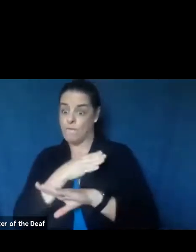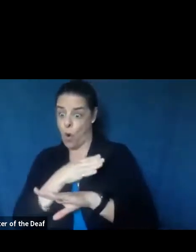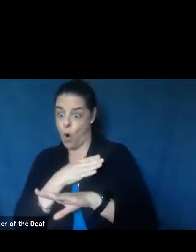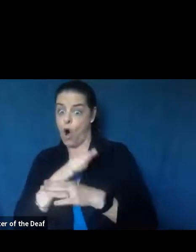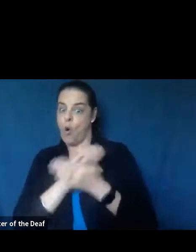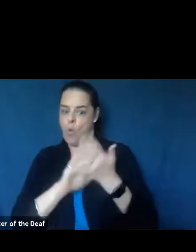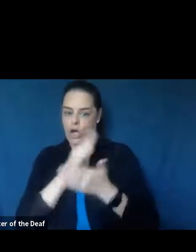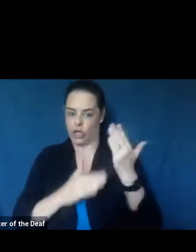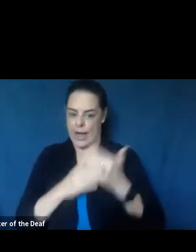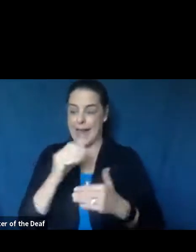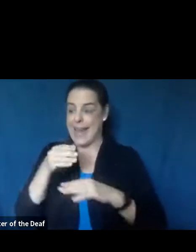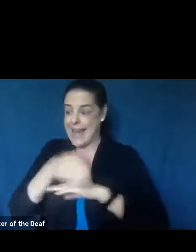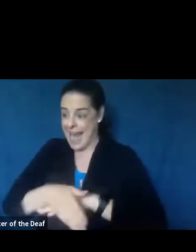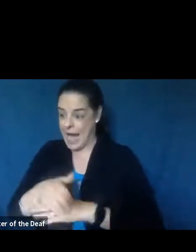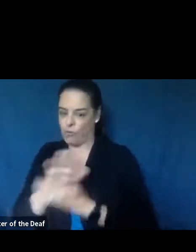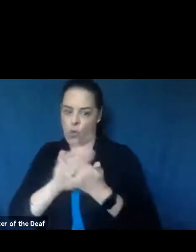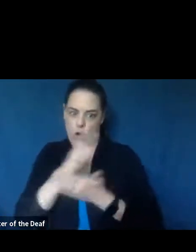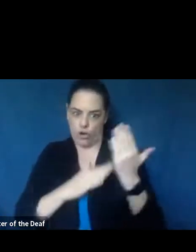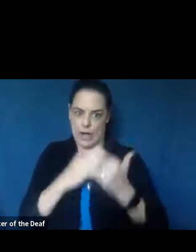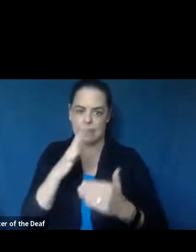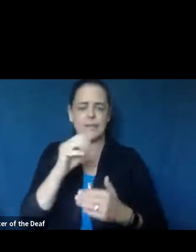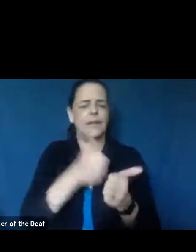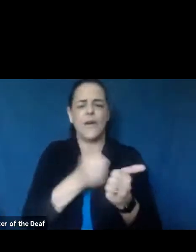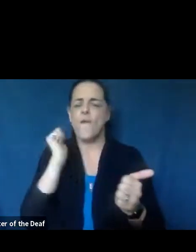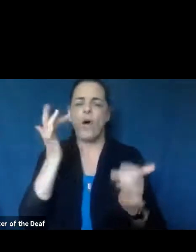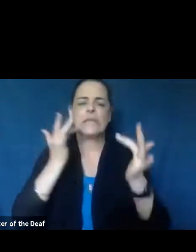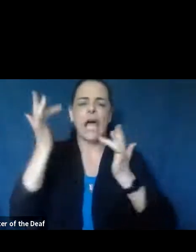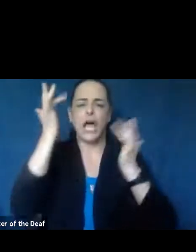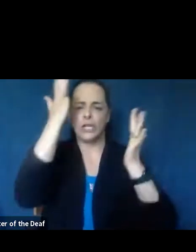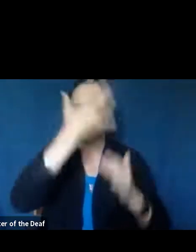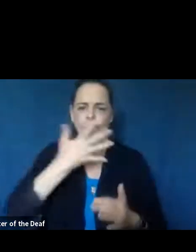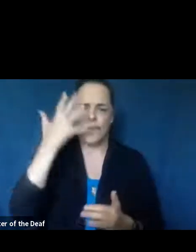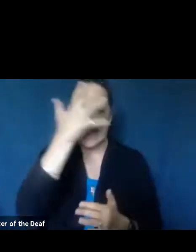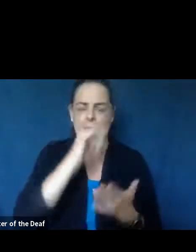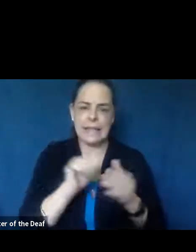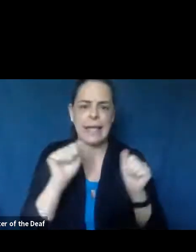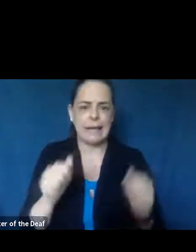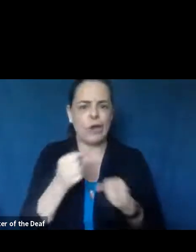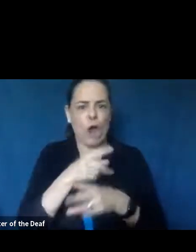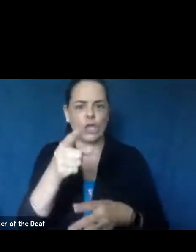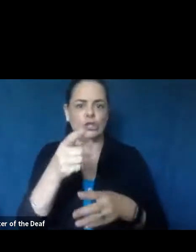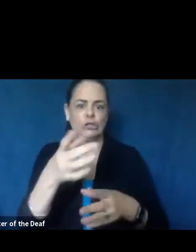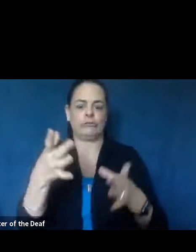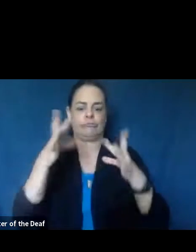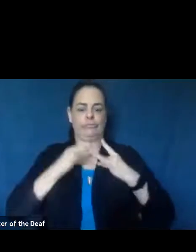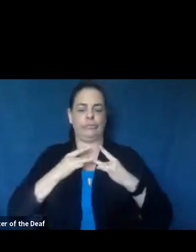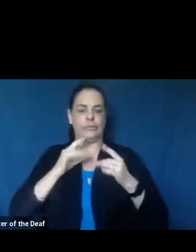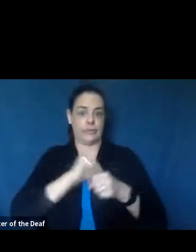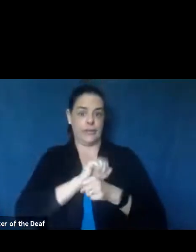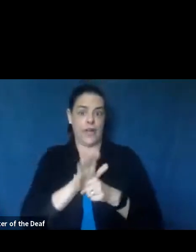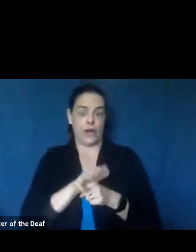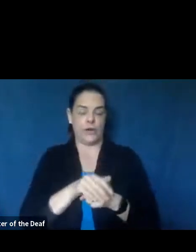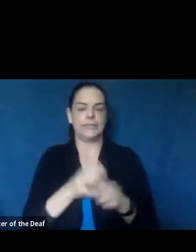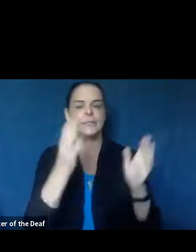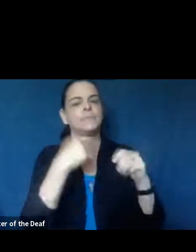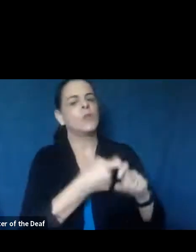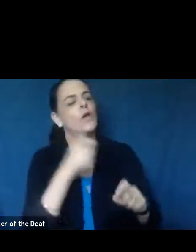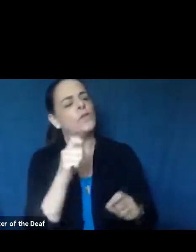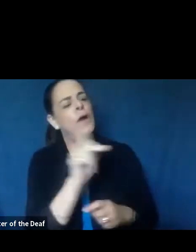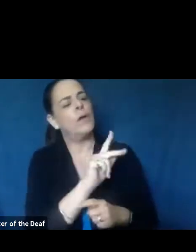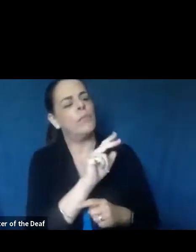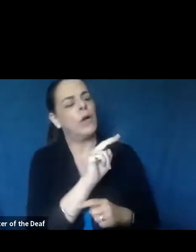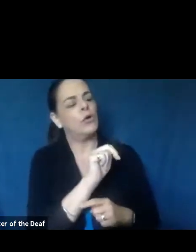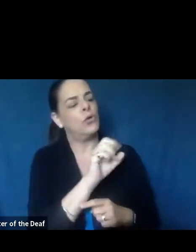your face and doing all of those things that can help get the virus into your body. From the Sentinel, you said that